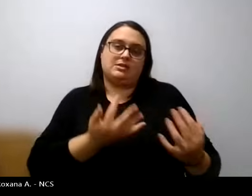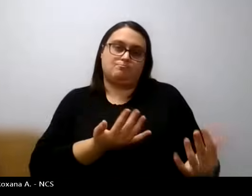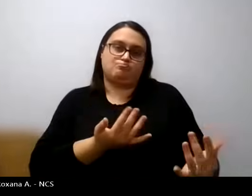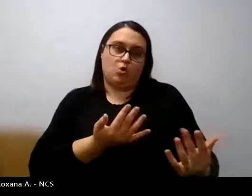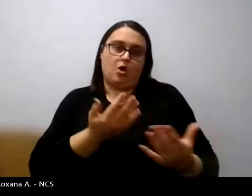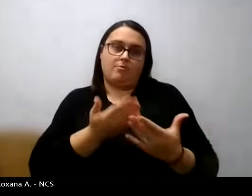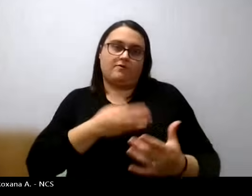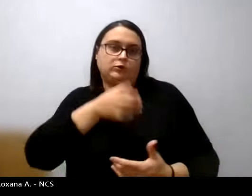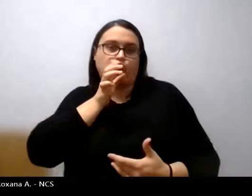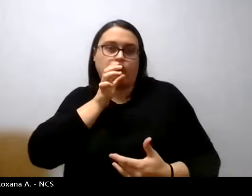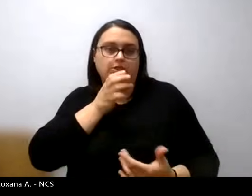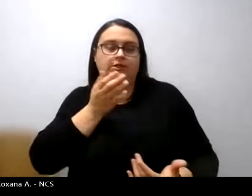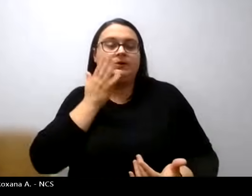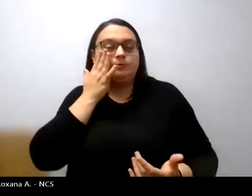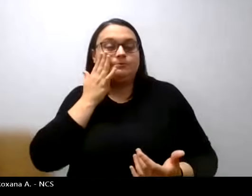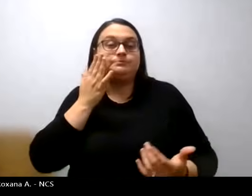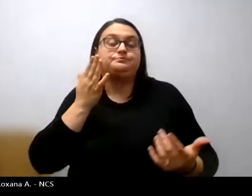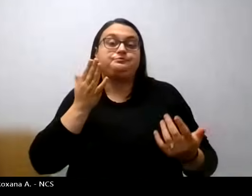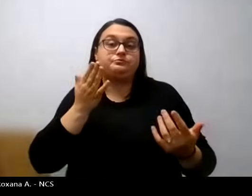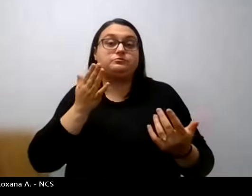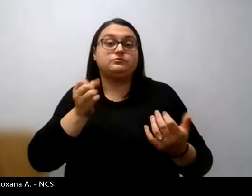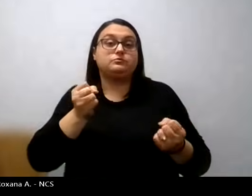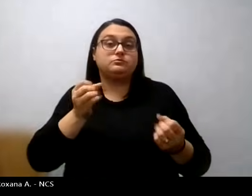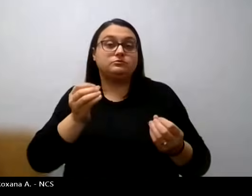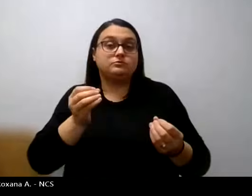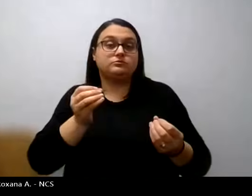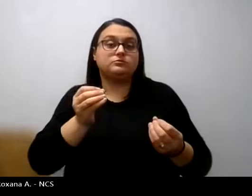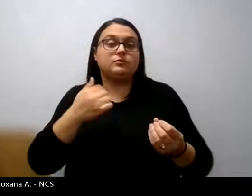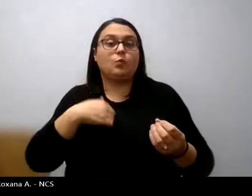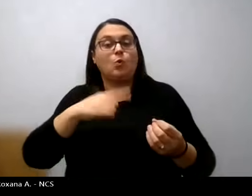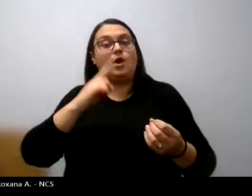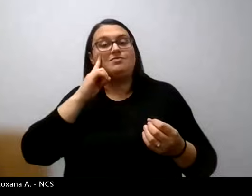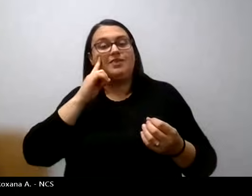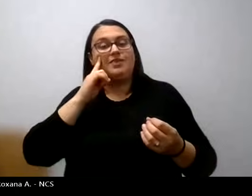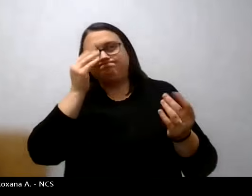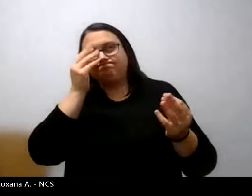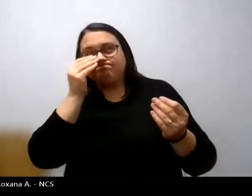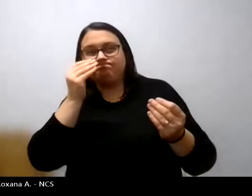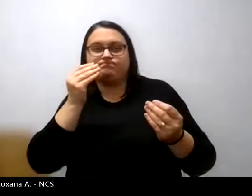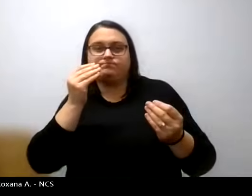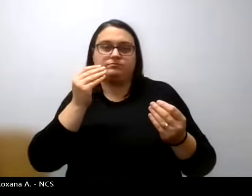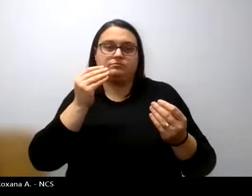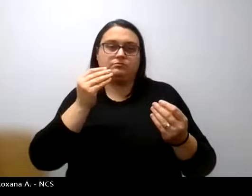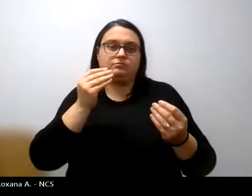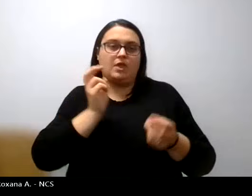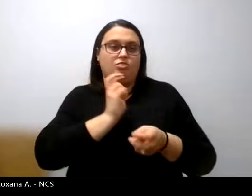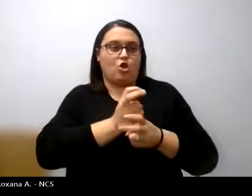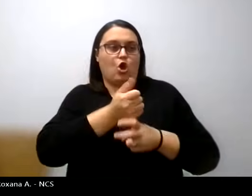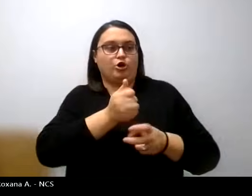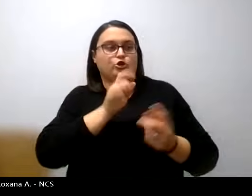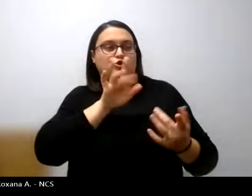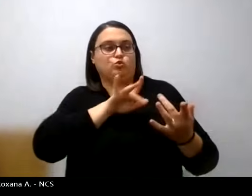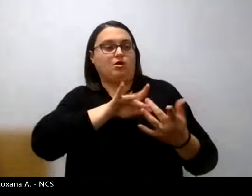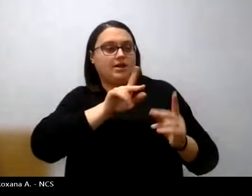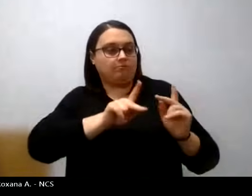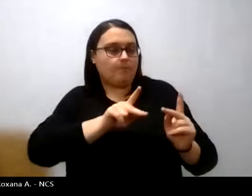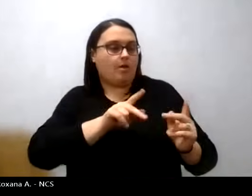they drink it. So we're thinking through, who are some of the more harder to reach communities who